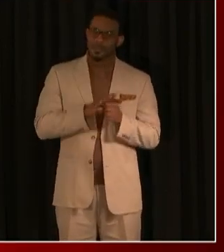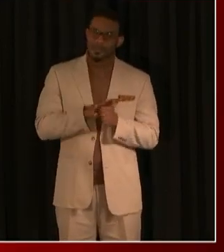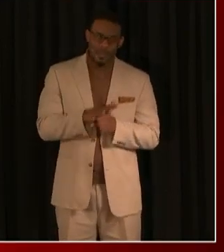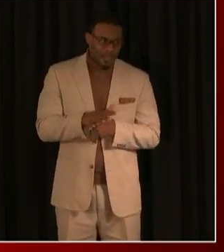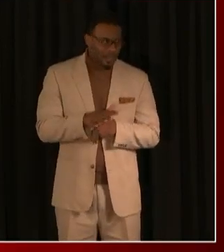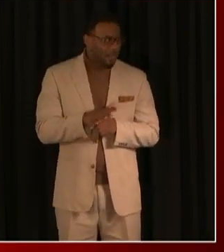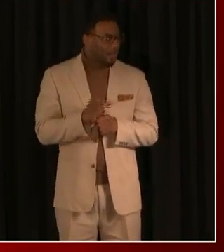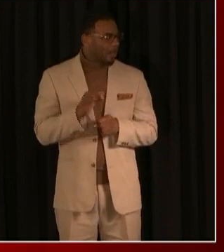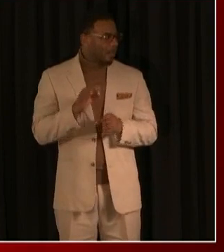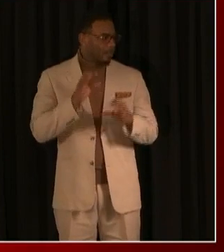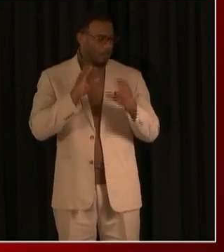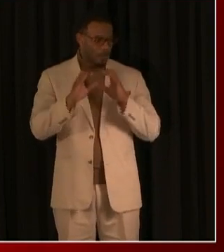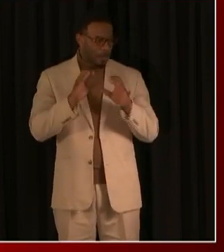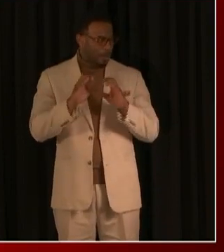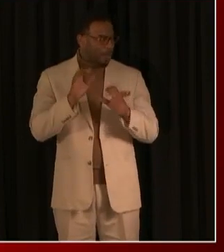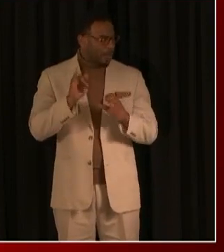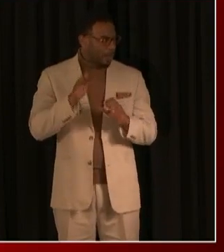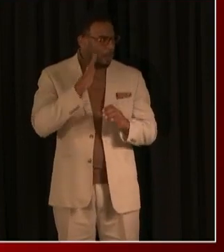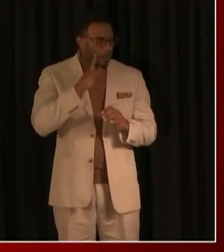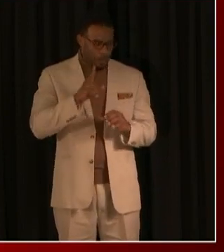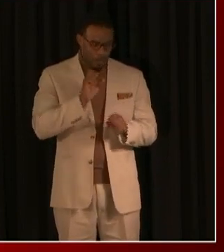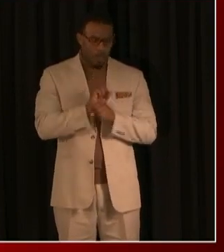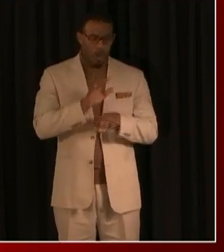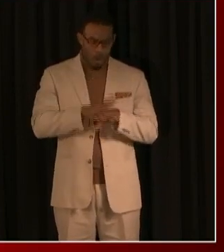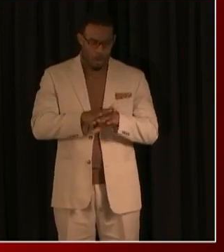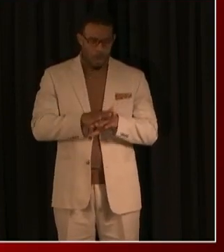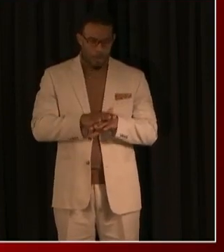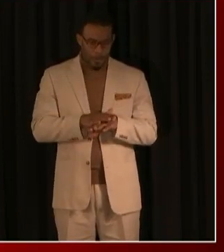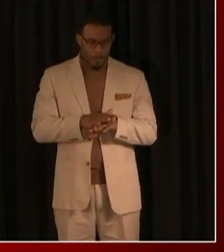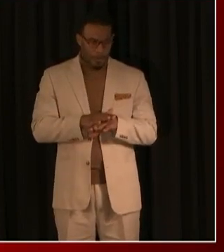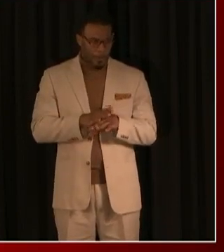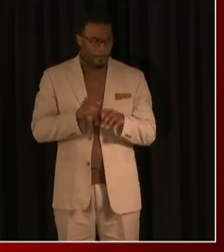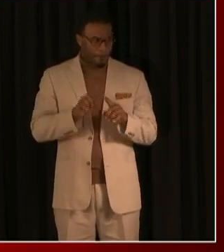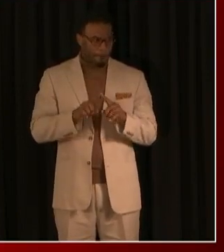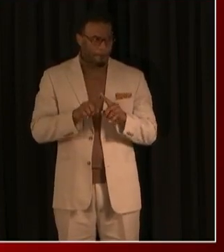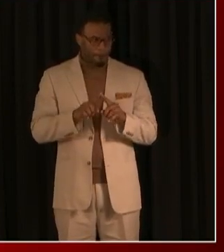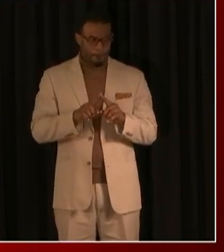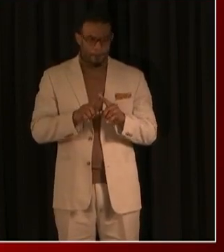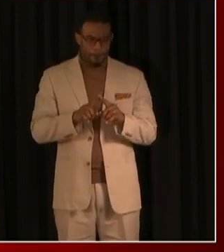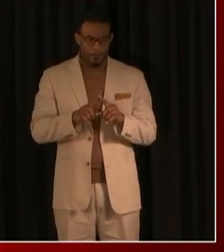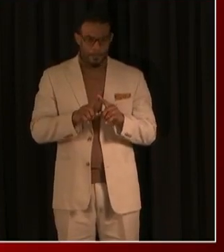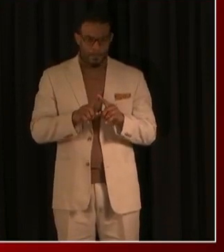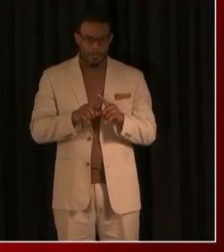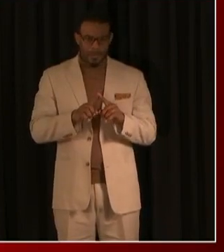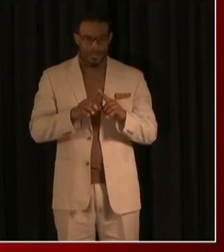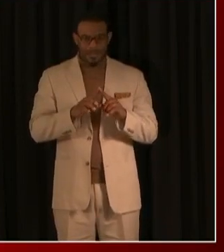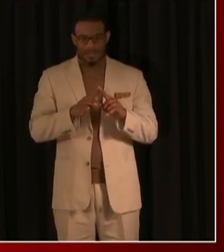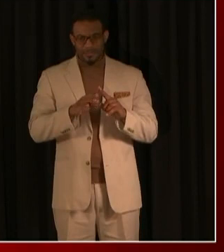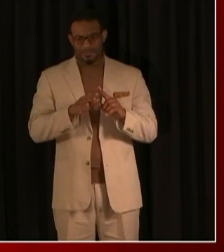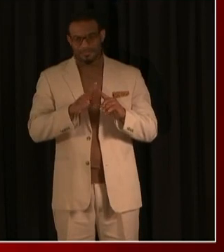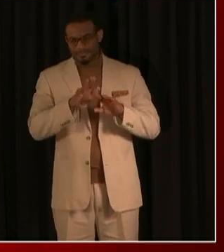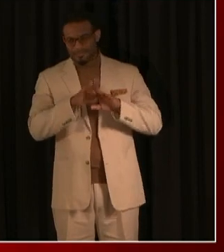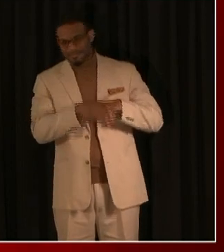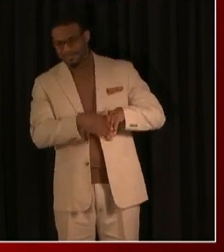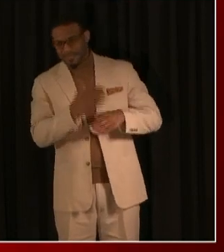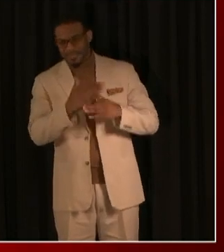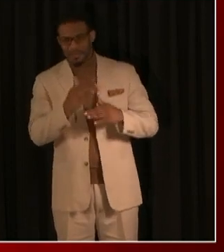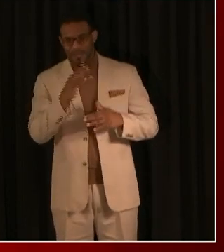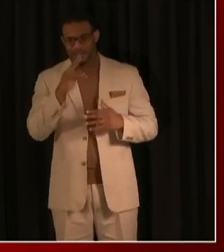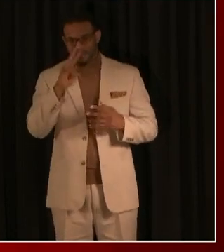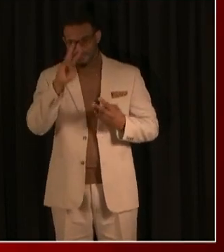a number of communications that we're going to be working on to debunk some of the myths that are